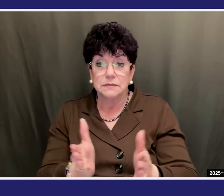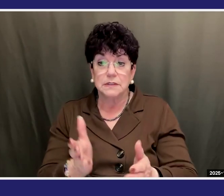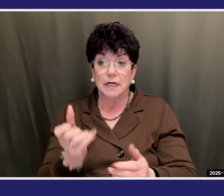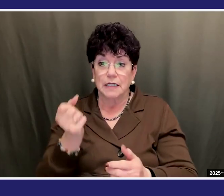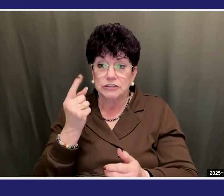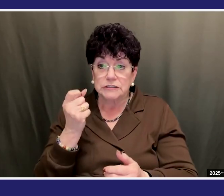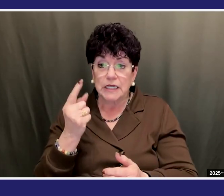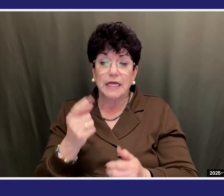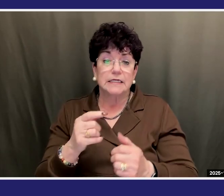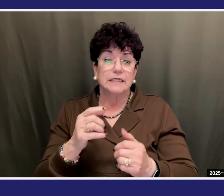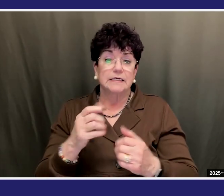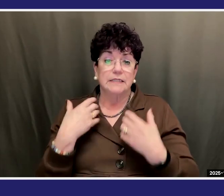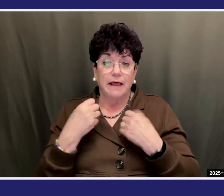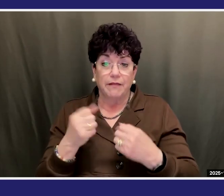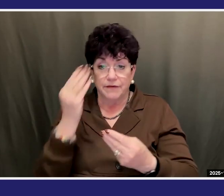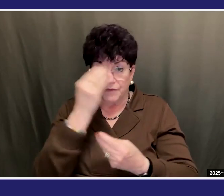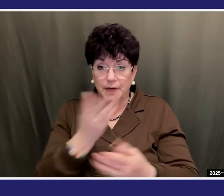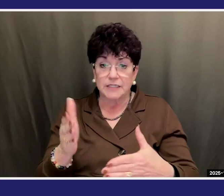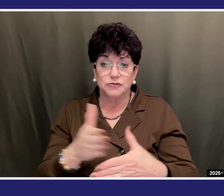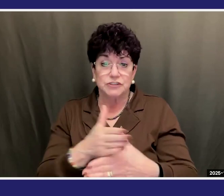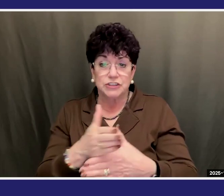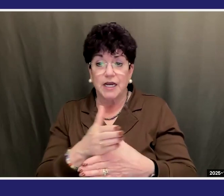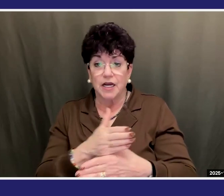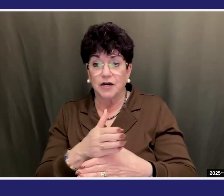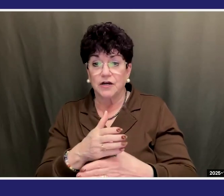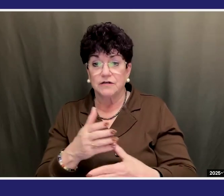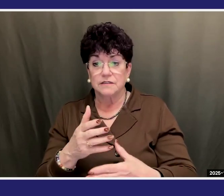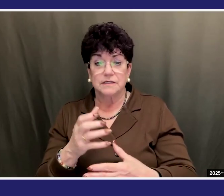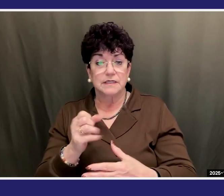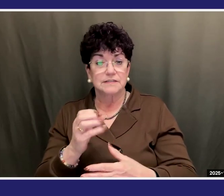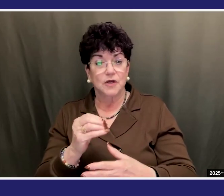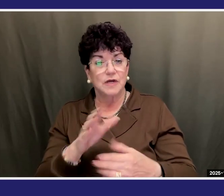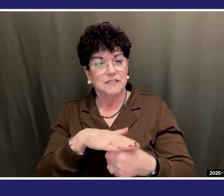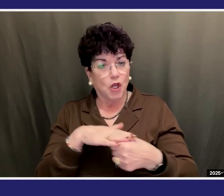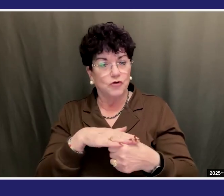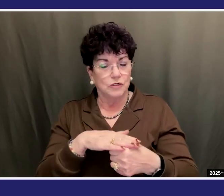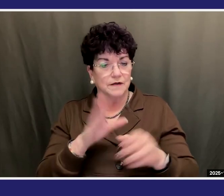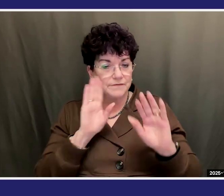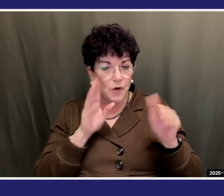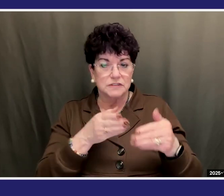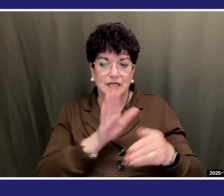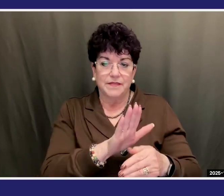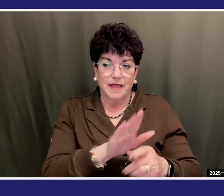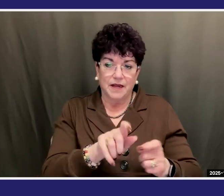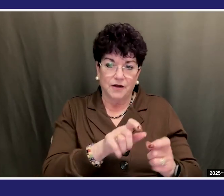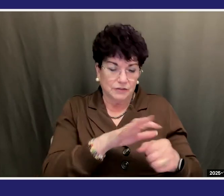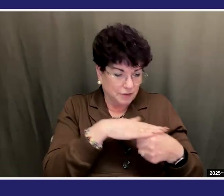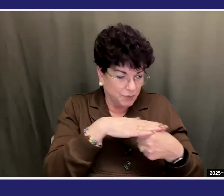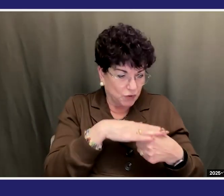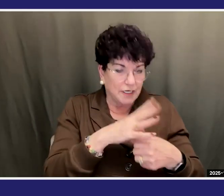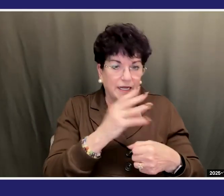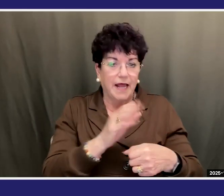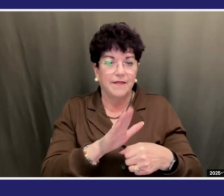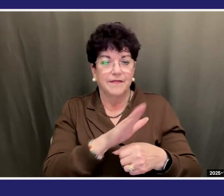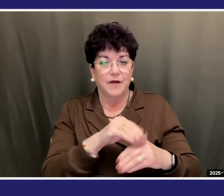health information that's being shared in a way that's very localized and tailored to their immediate community and their spheres of